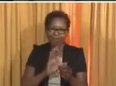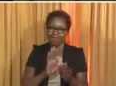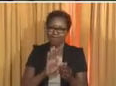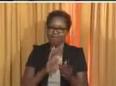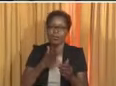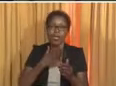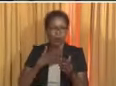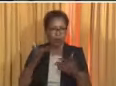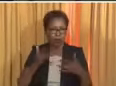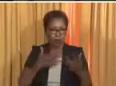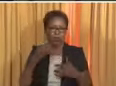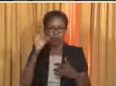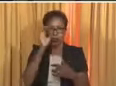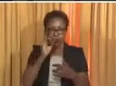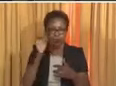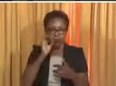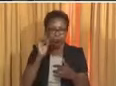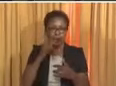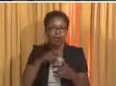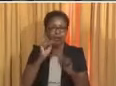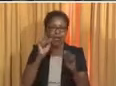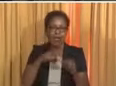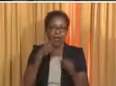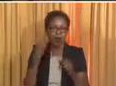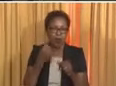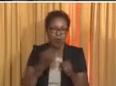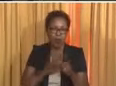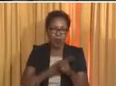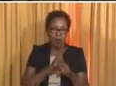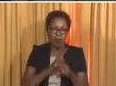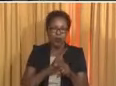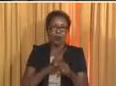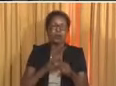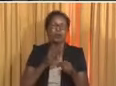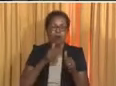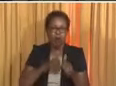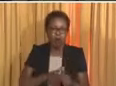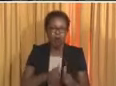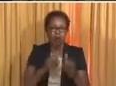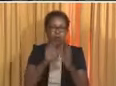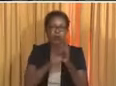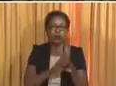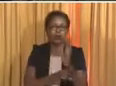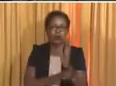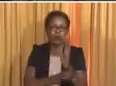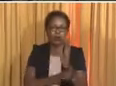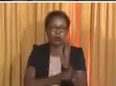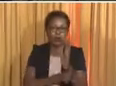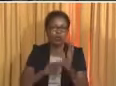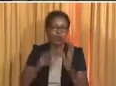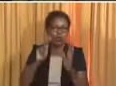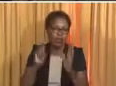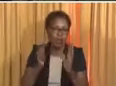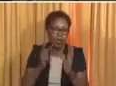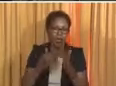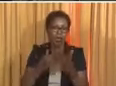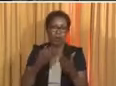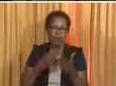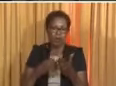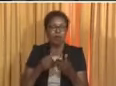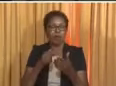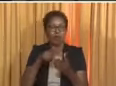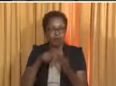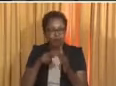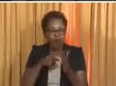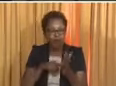the answer to this question can only be deduced by our constitutional past. Kenyans stressed the fact that they needed a constitution